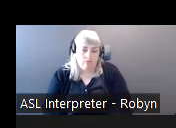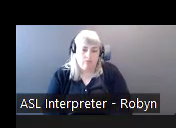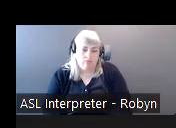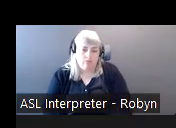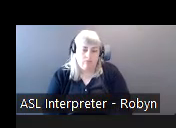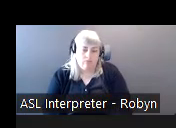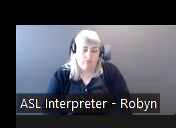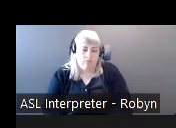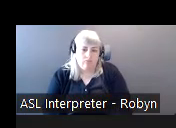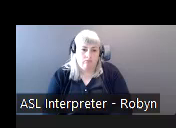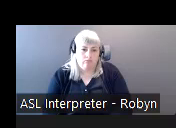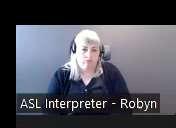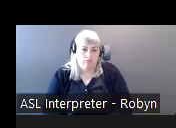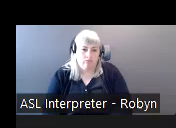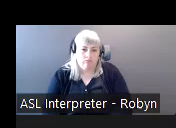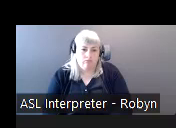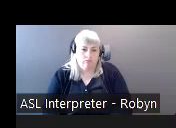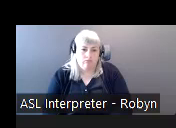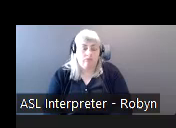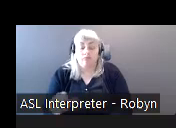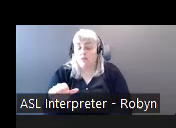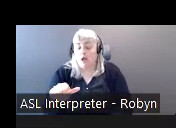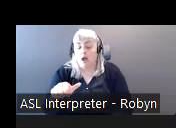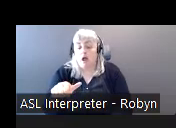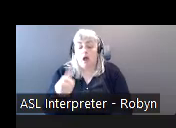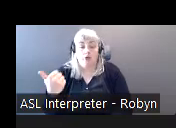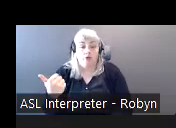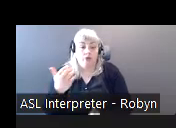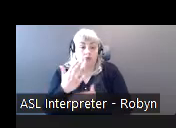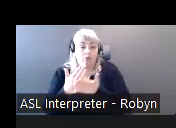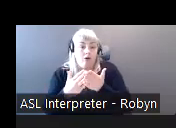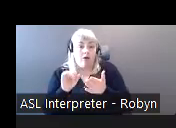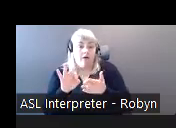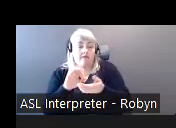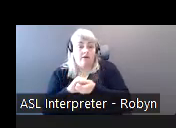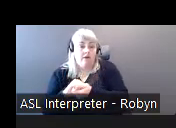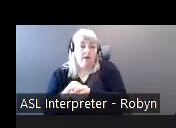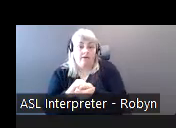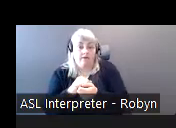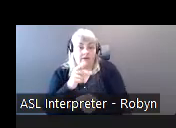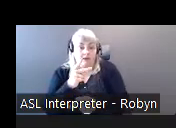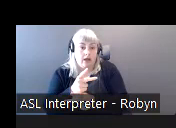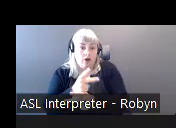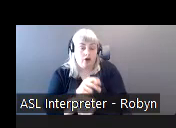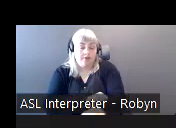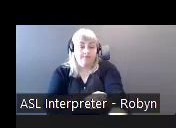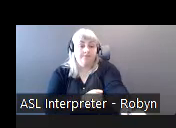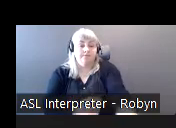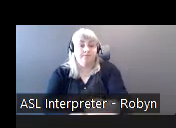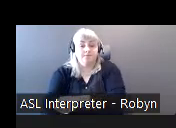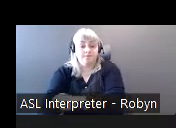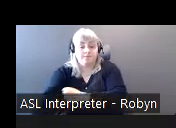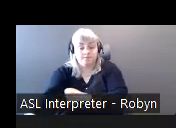The other kind of element of collective care is to think about our world